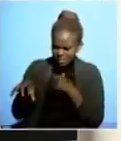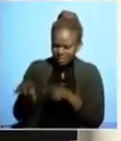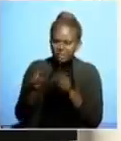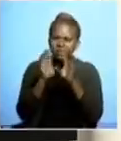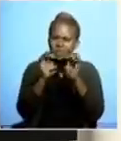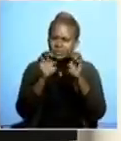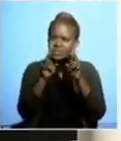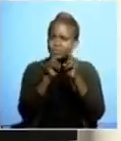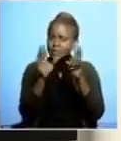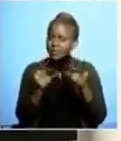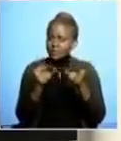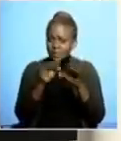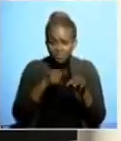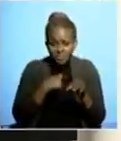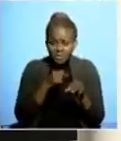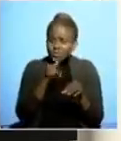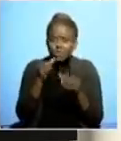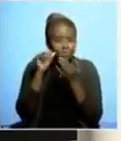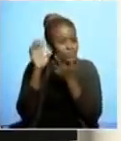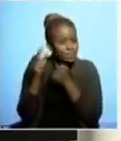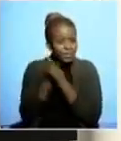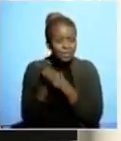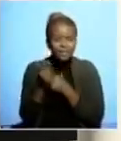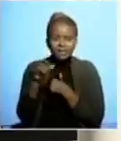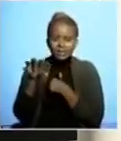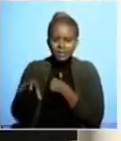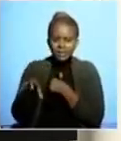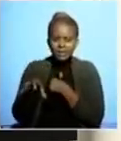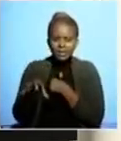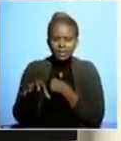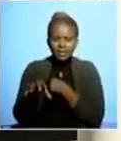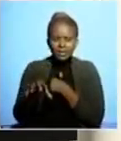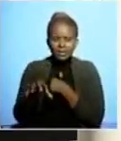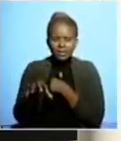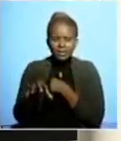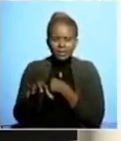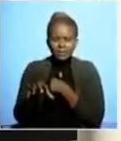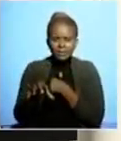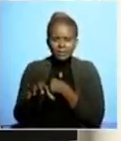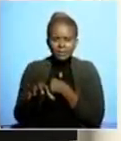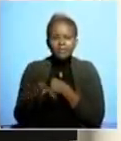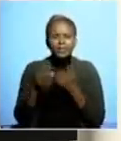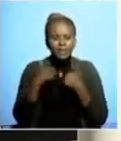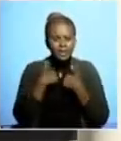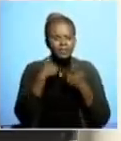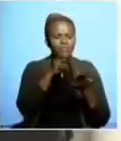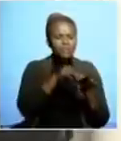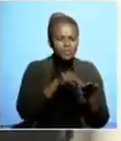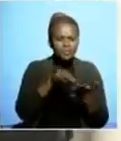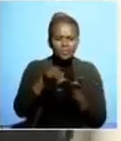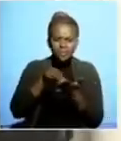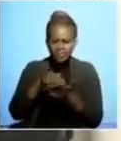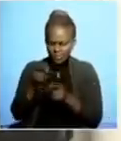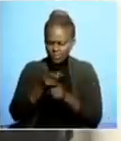would not wish any child to seek to get millions of kwacha from parents